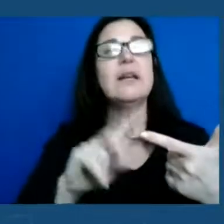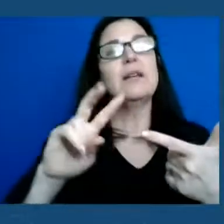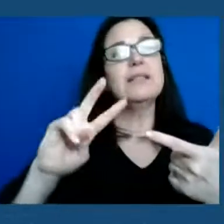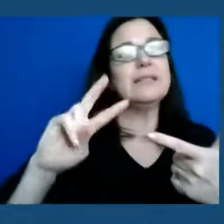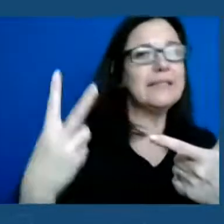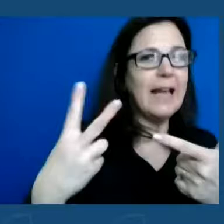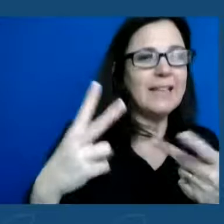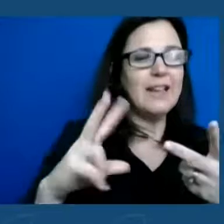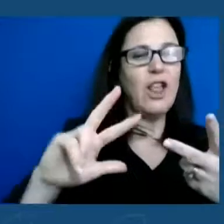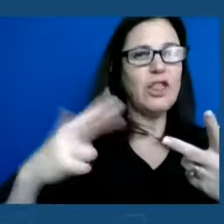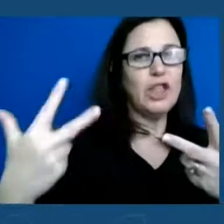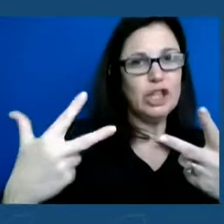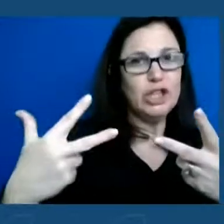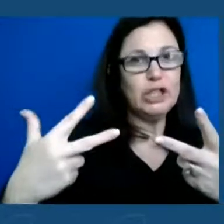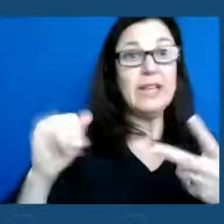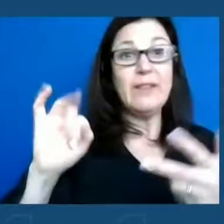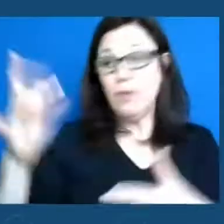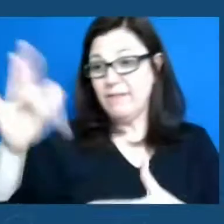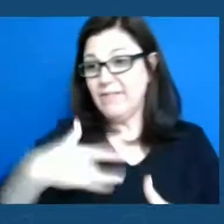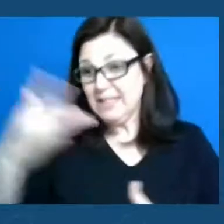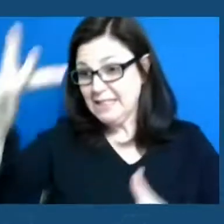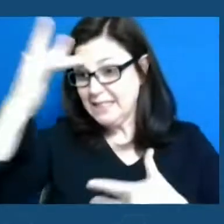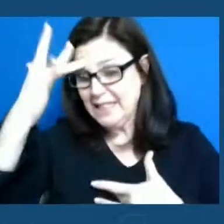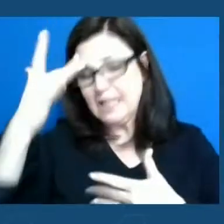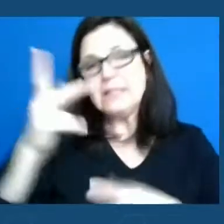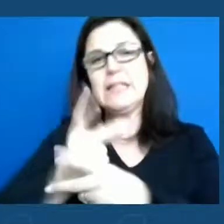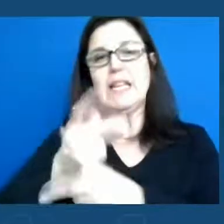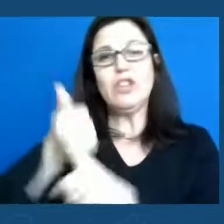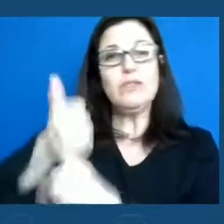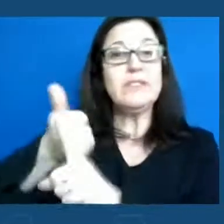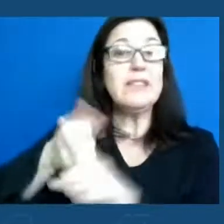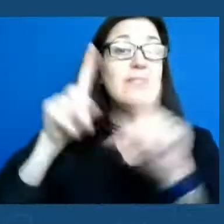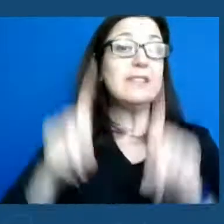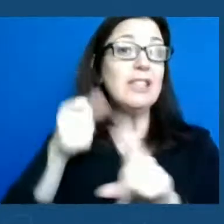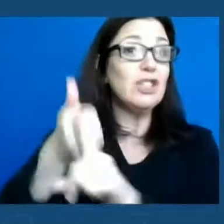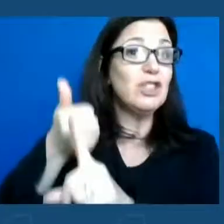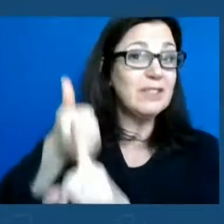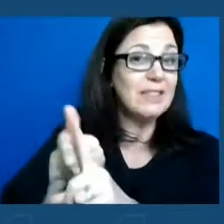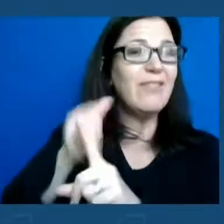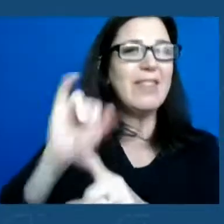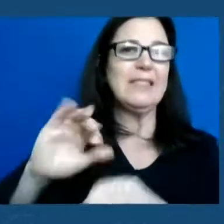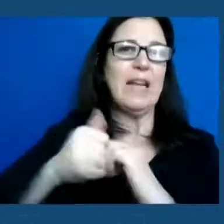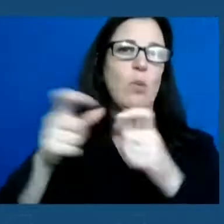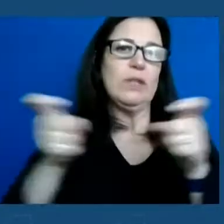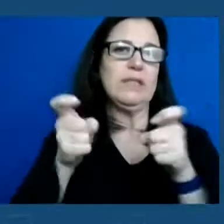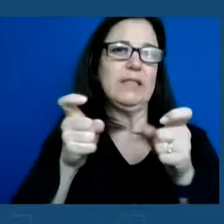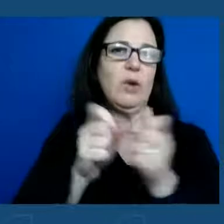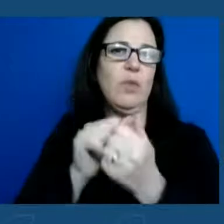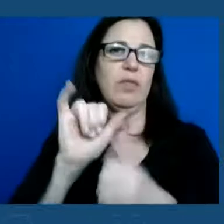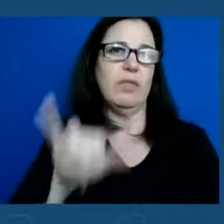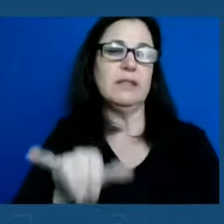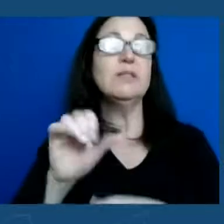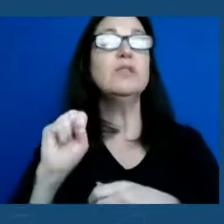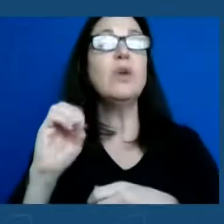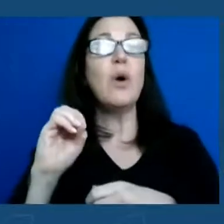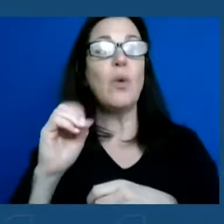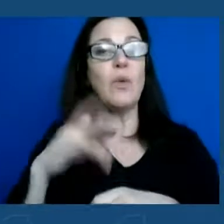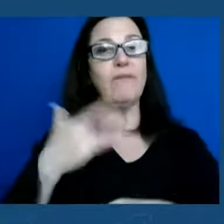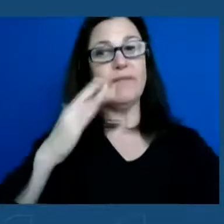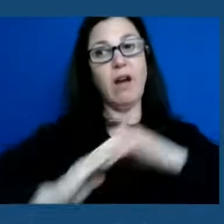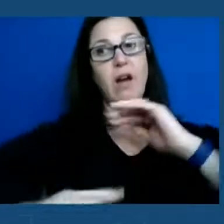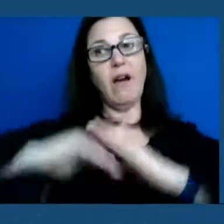sick, take care of yourself, get tested. And so this is how we're going to deal with it as well. So we feel very comfortable